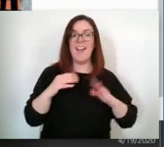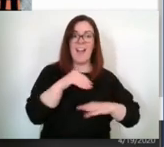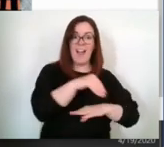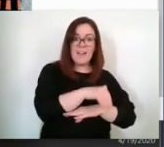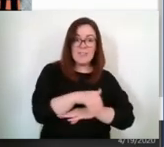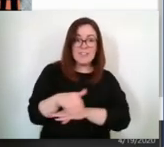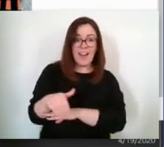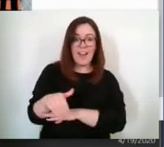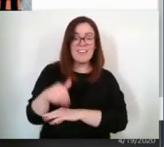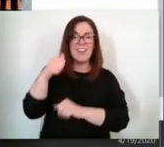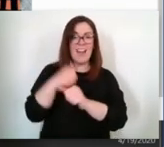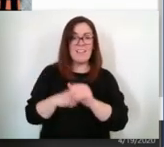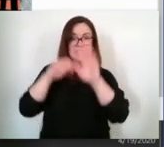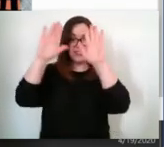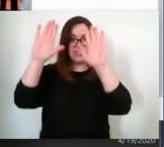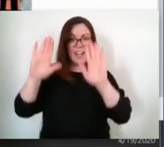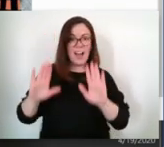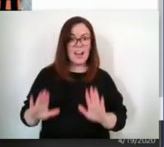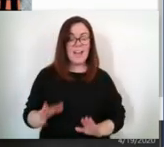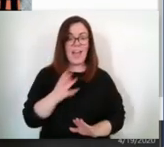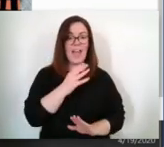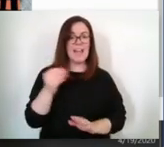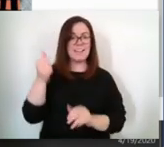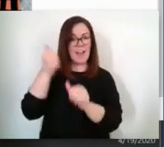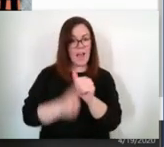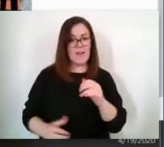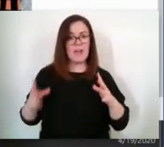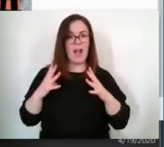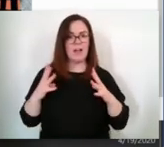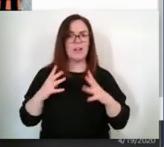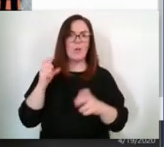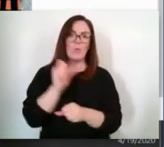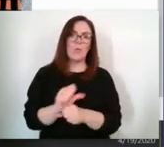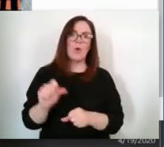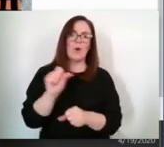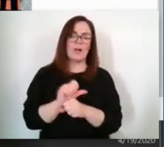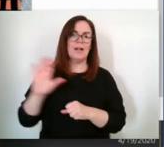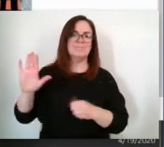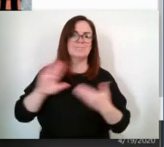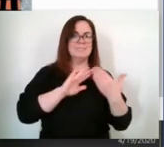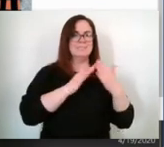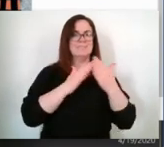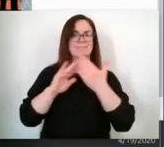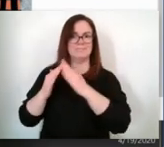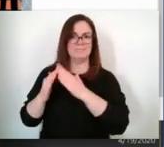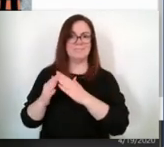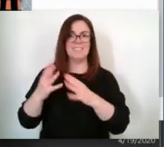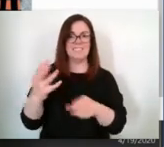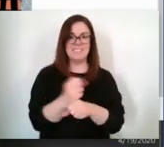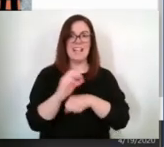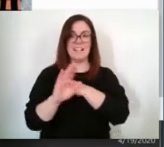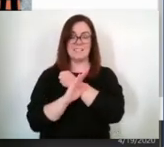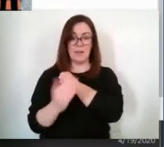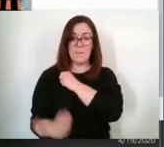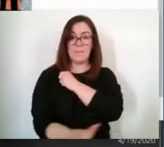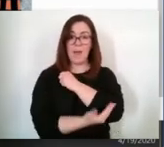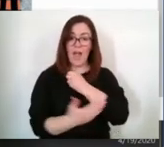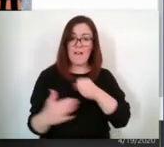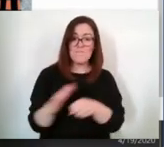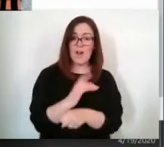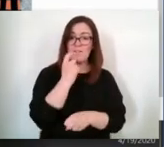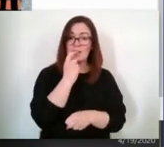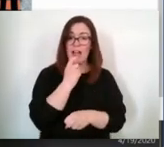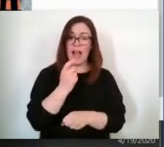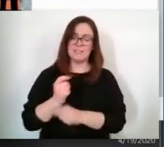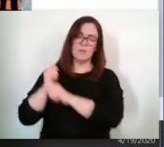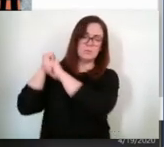every Sunday, and every holiday. He took those bags of glass and smashed them. Whack, whack,